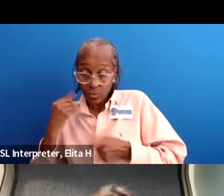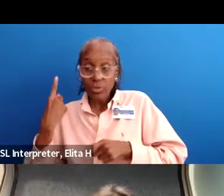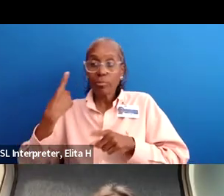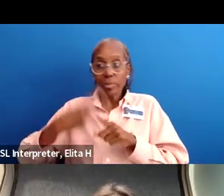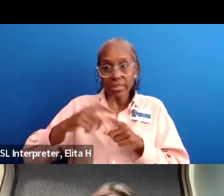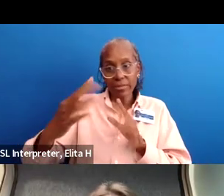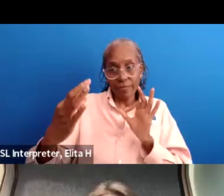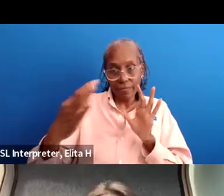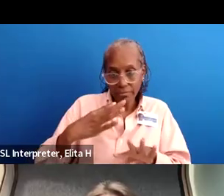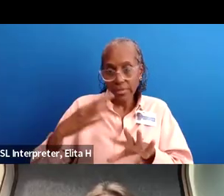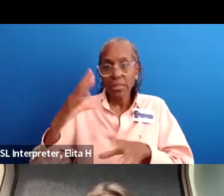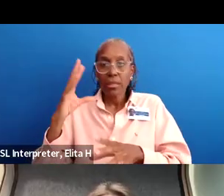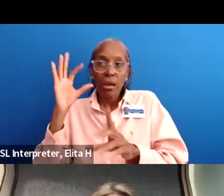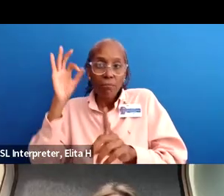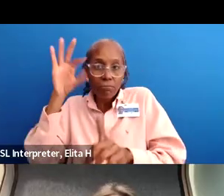their input.